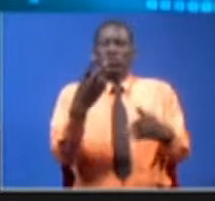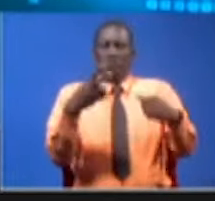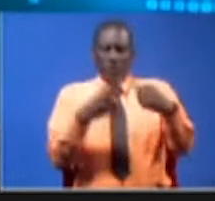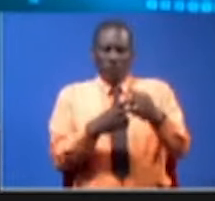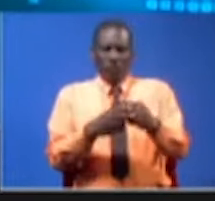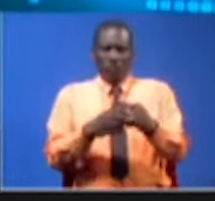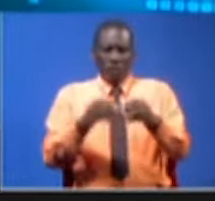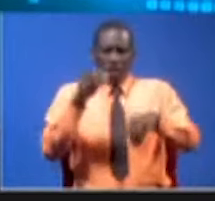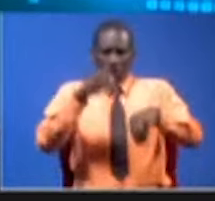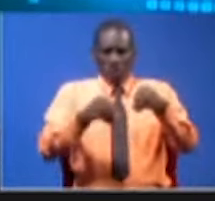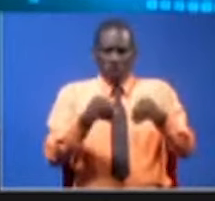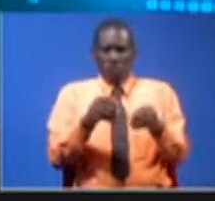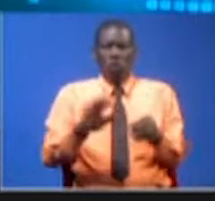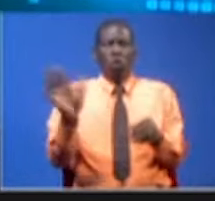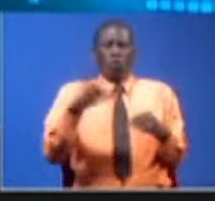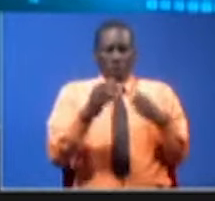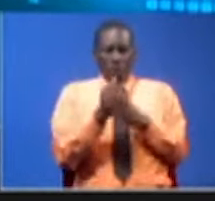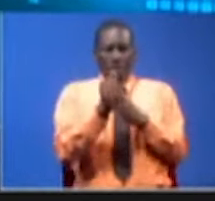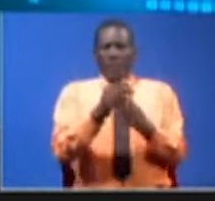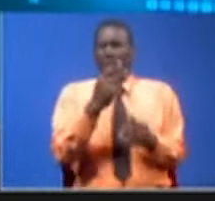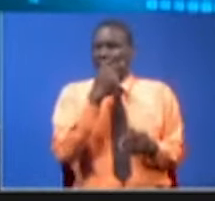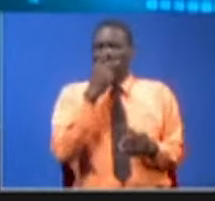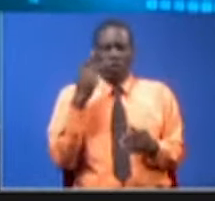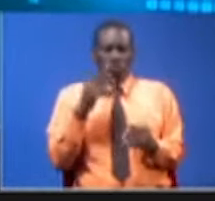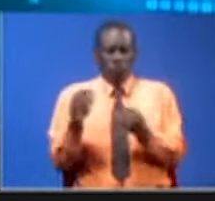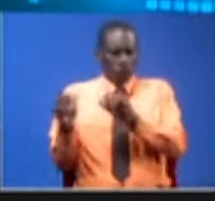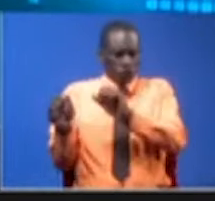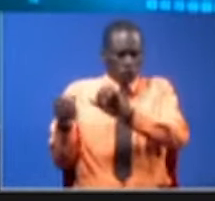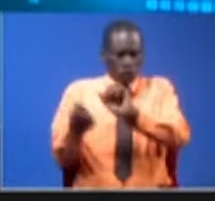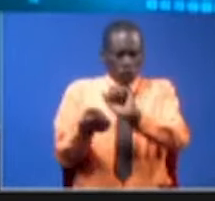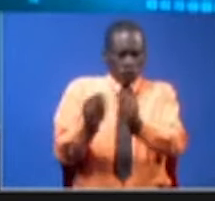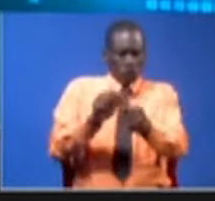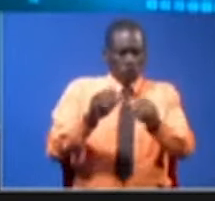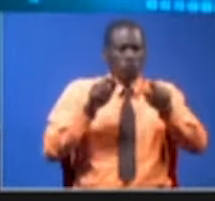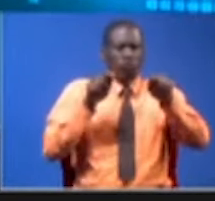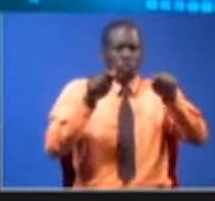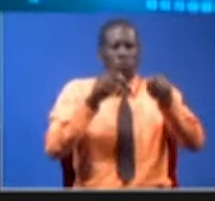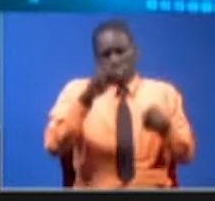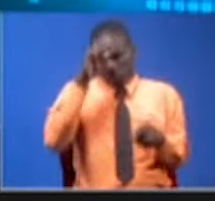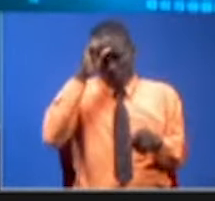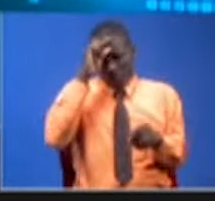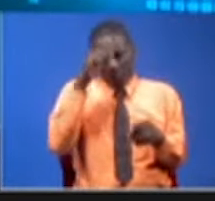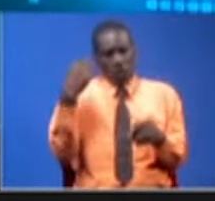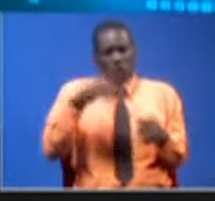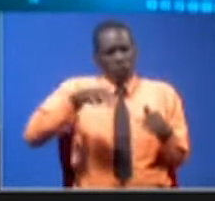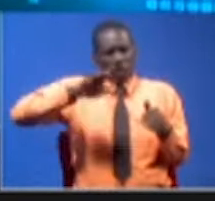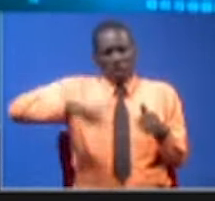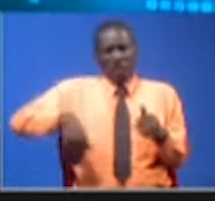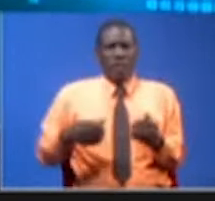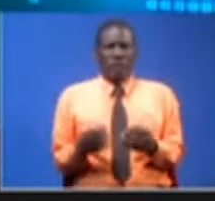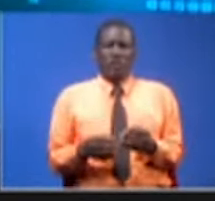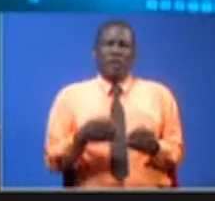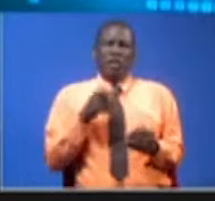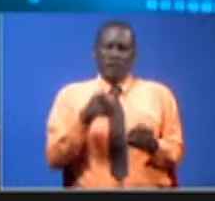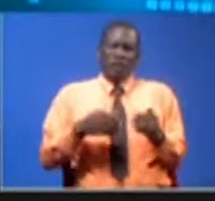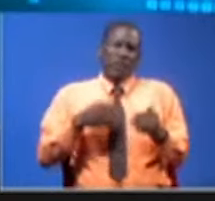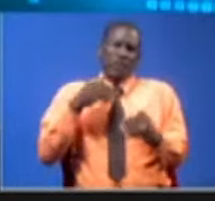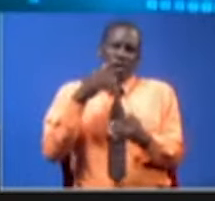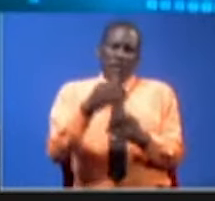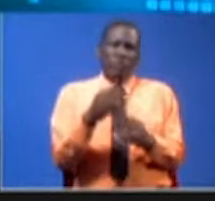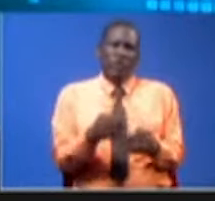This even as Wiper leader Kalonzo Musyoka shifted the blame to the government over the delay days after he